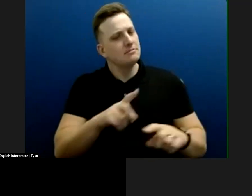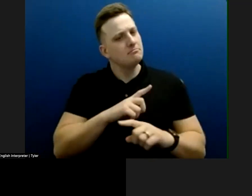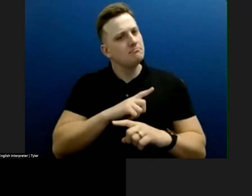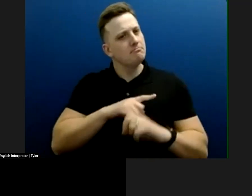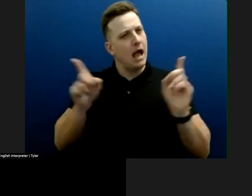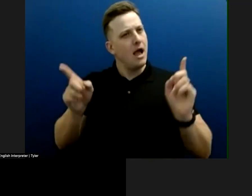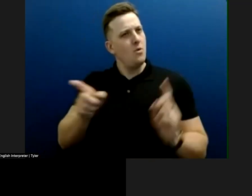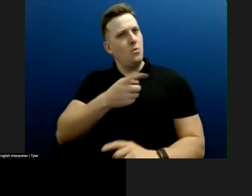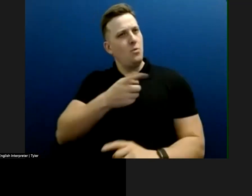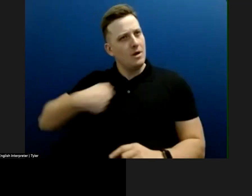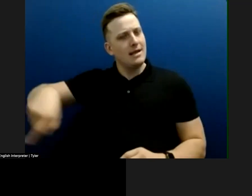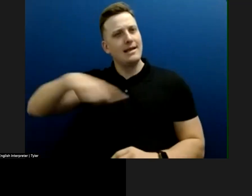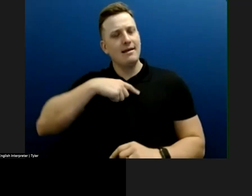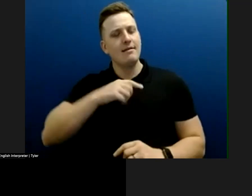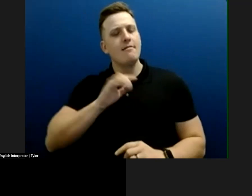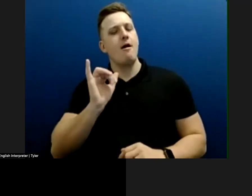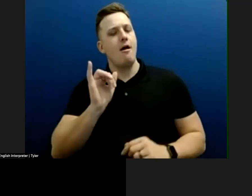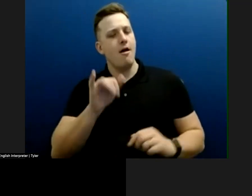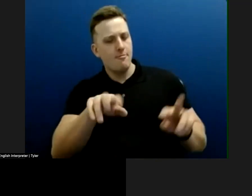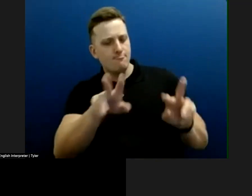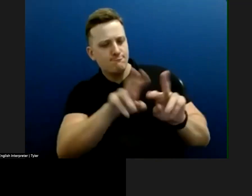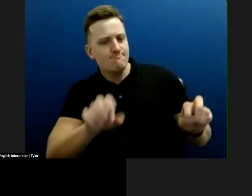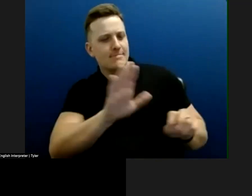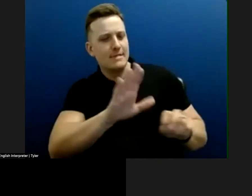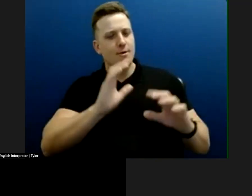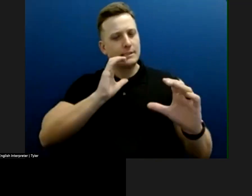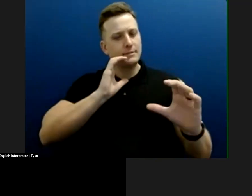the communicative